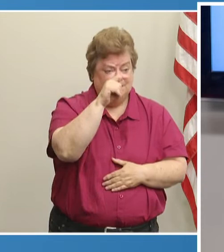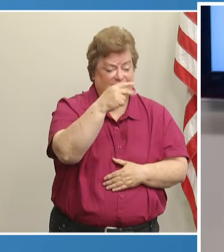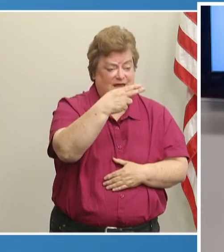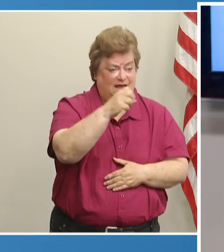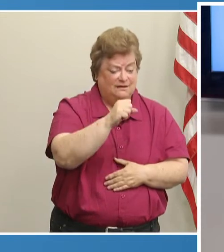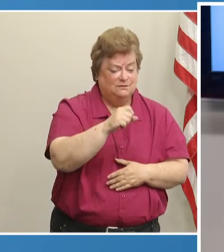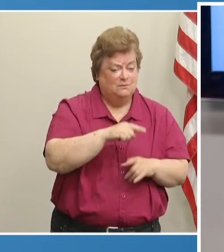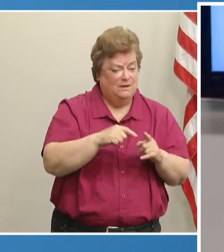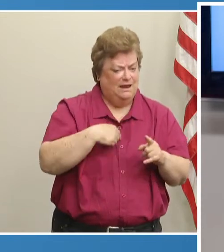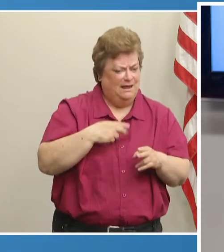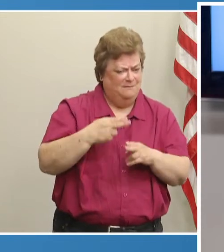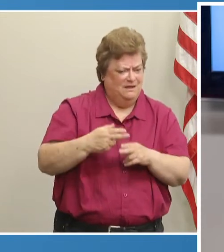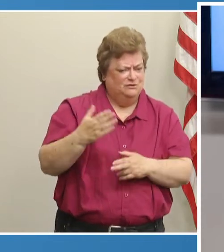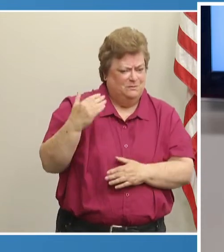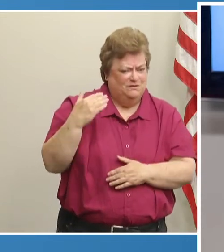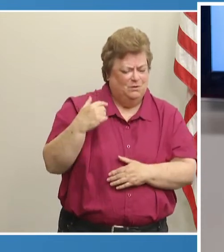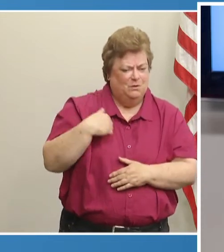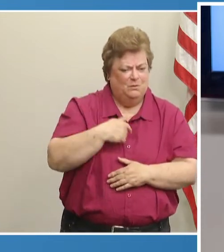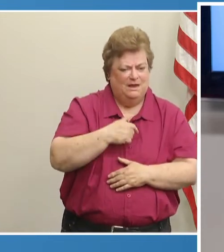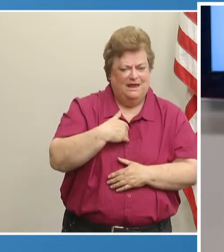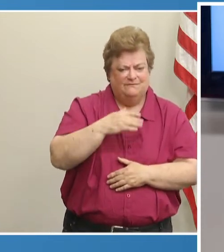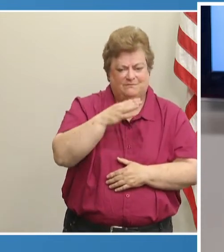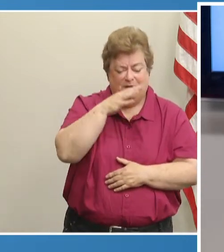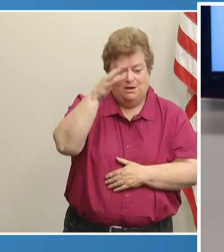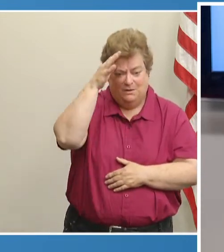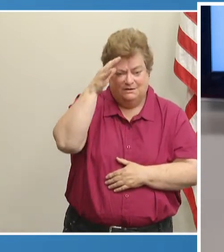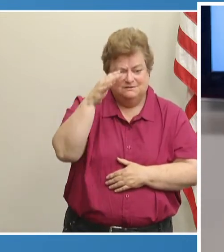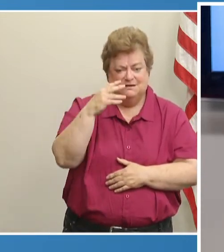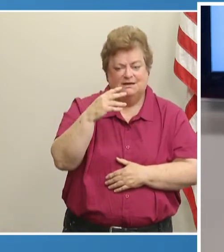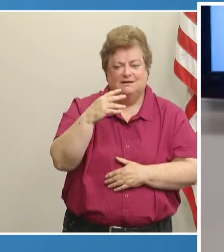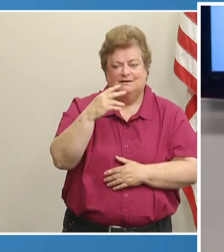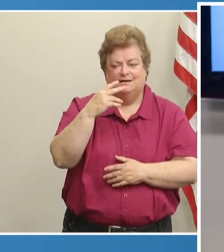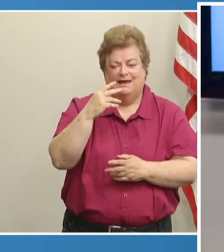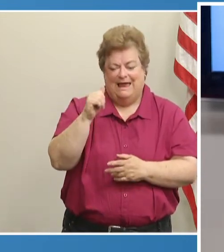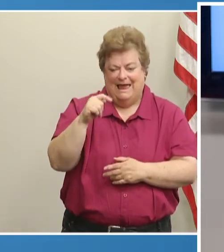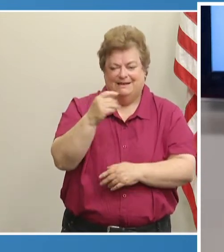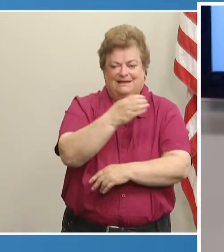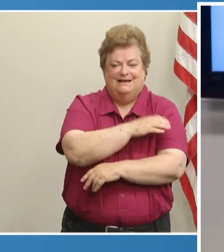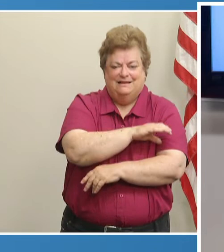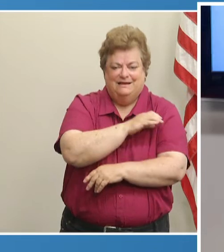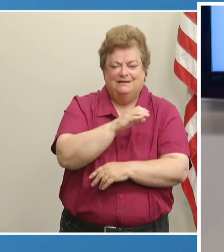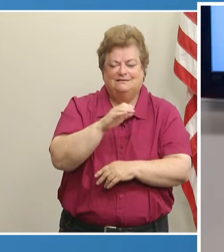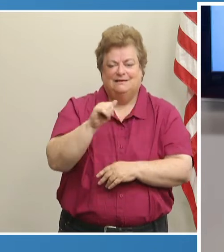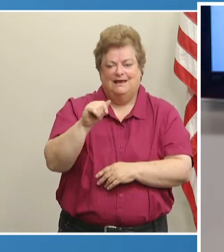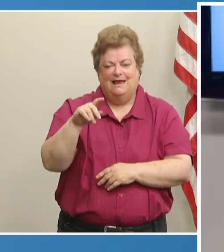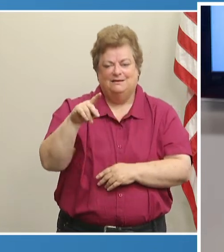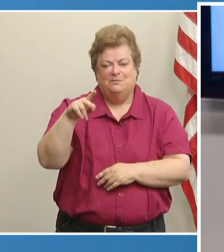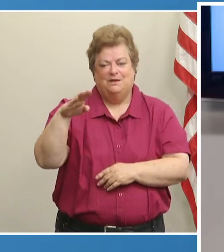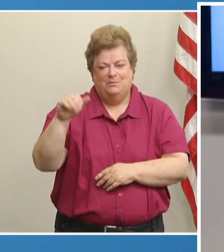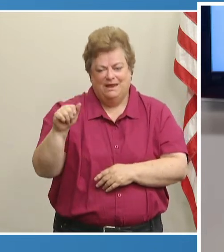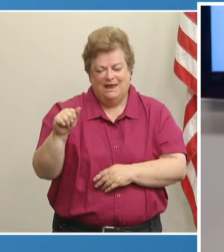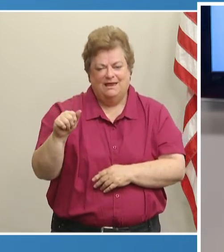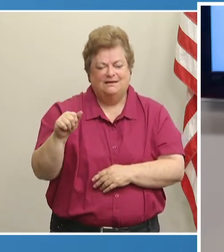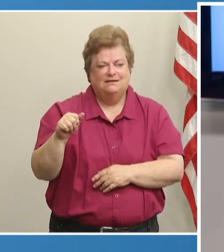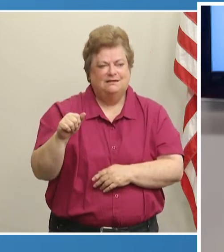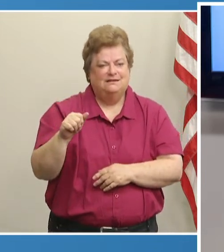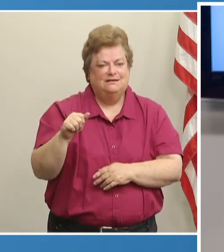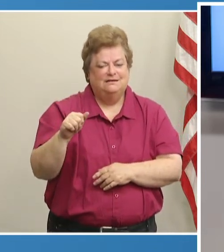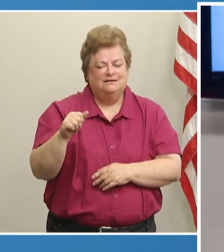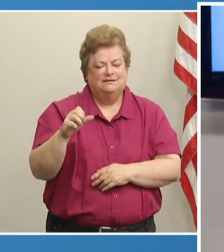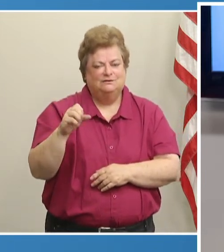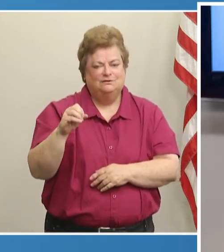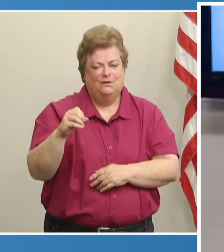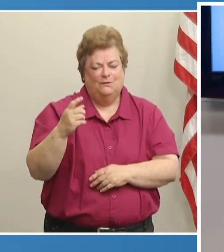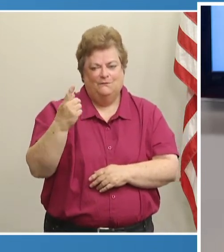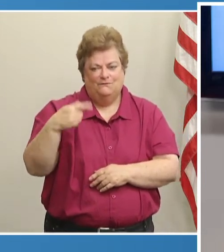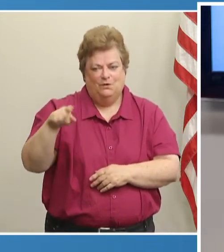I think I mentioned before, we've seen parents in a lot of our clinics at Pinnacle as soon as the vaccine became available for those 16